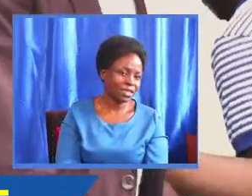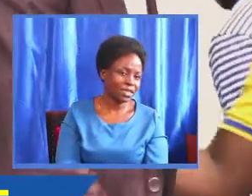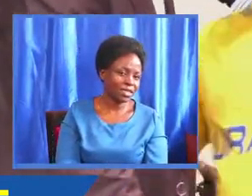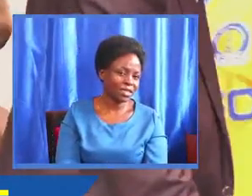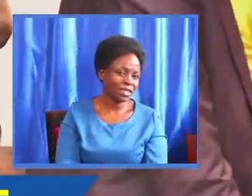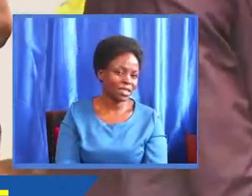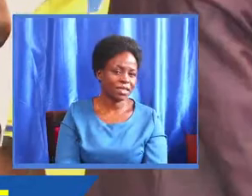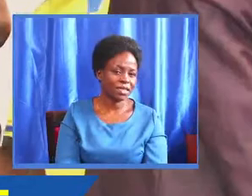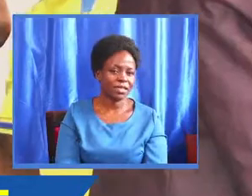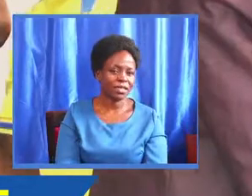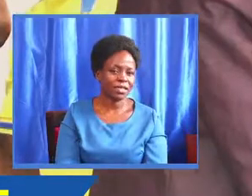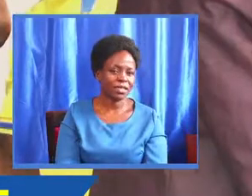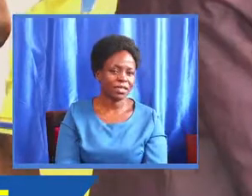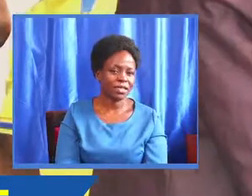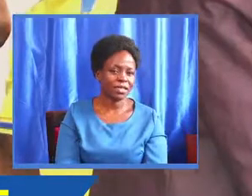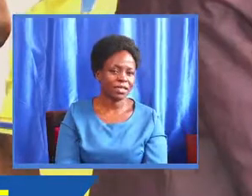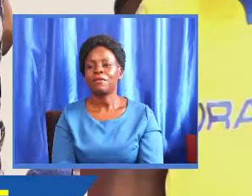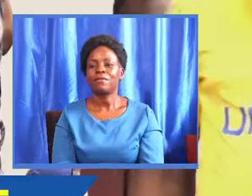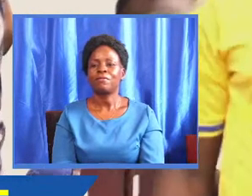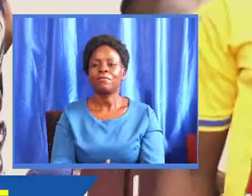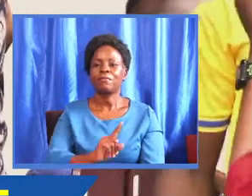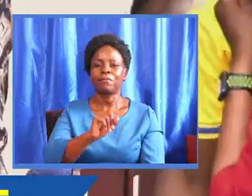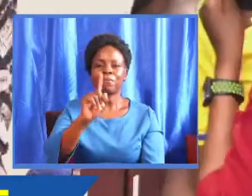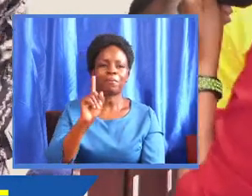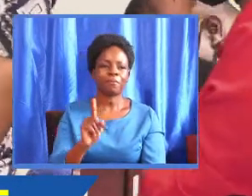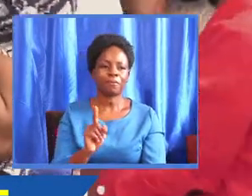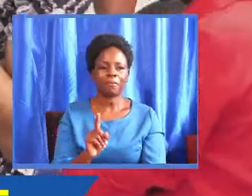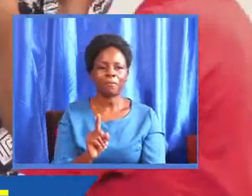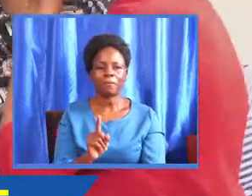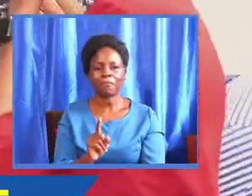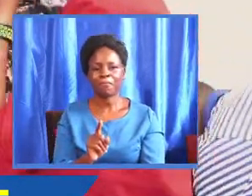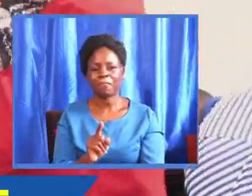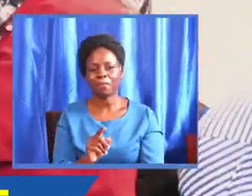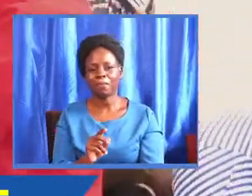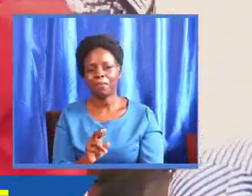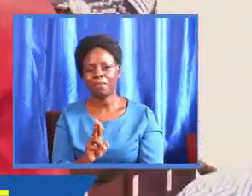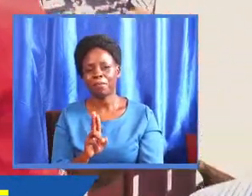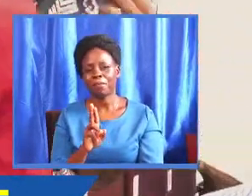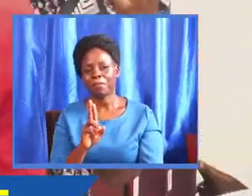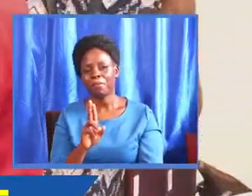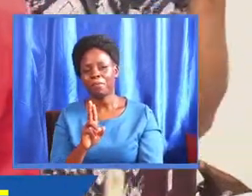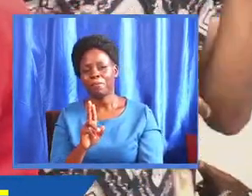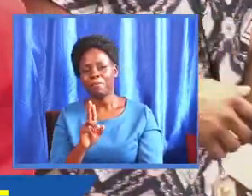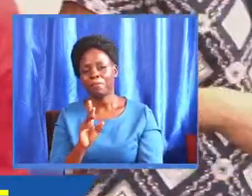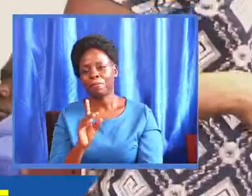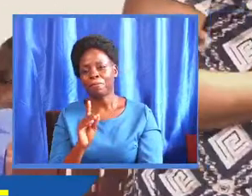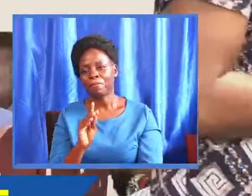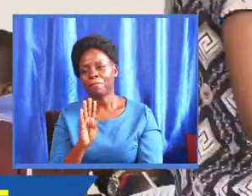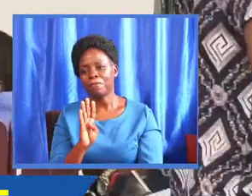bacha cha chigenda genda wa mwami Frank wa Lusimbi